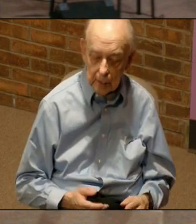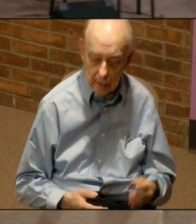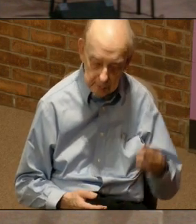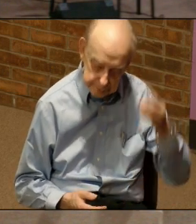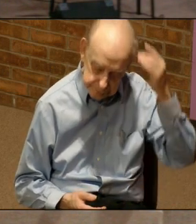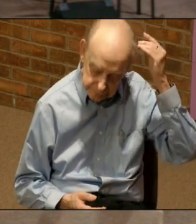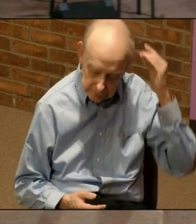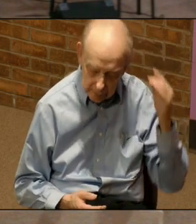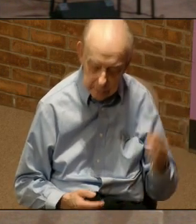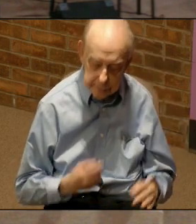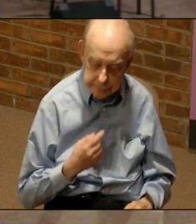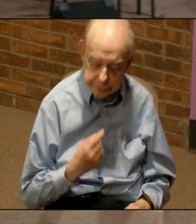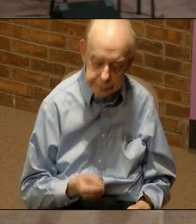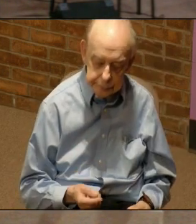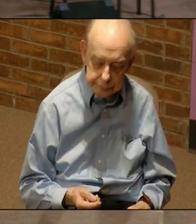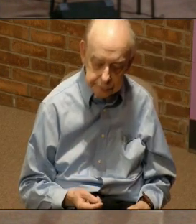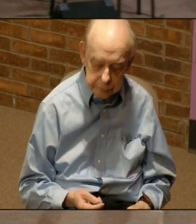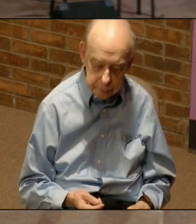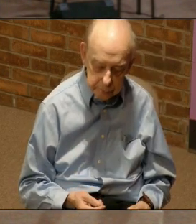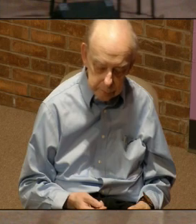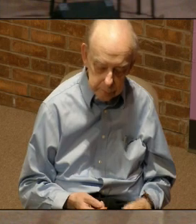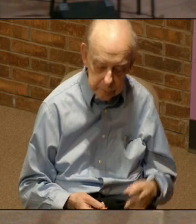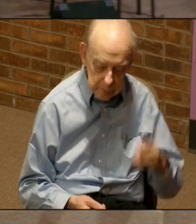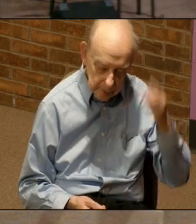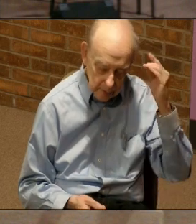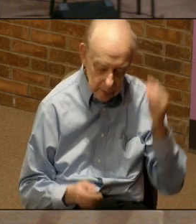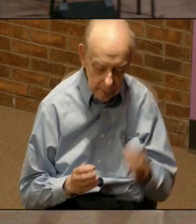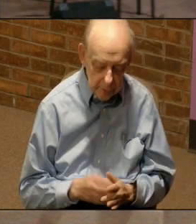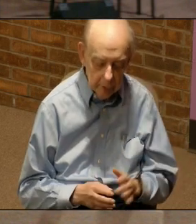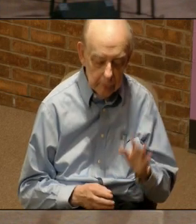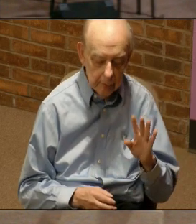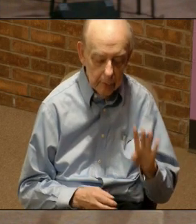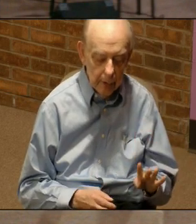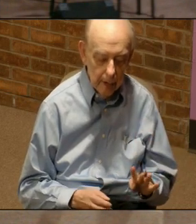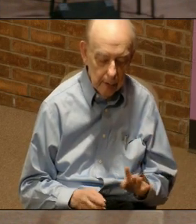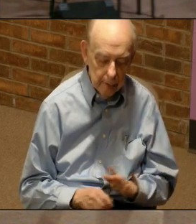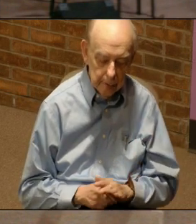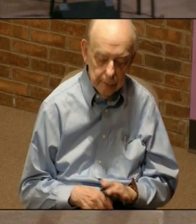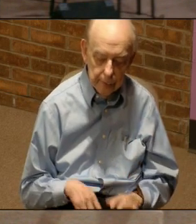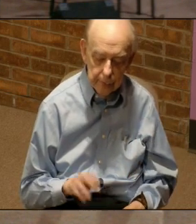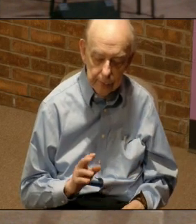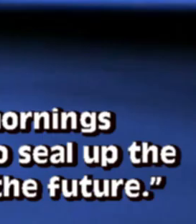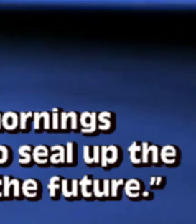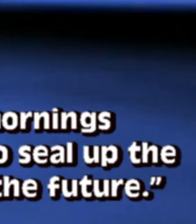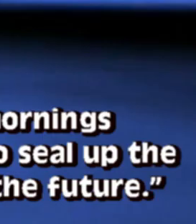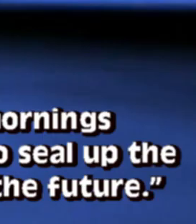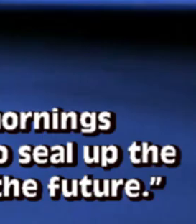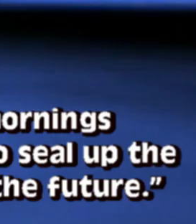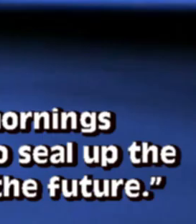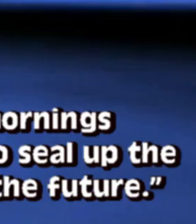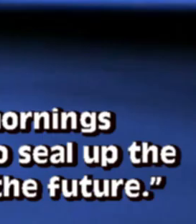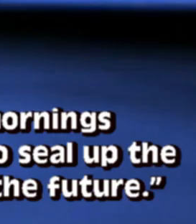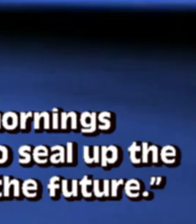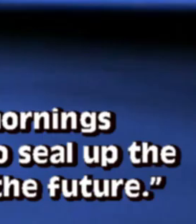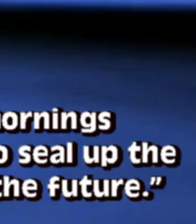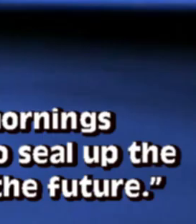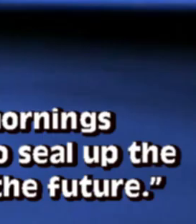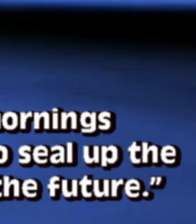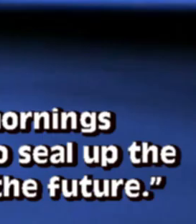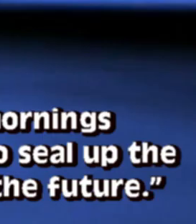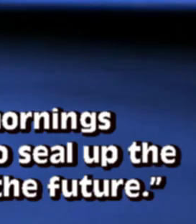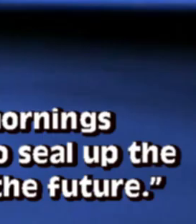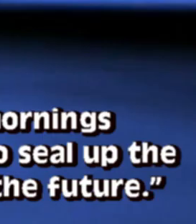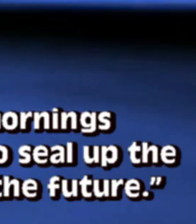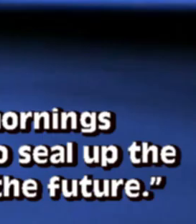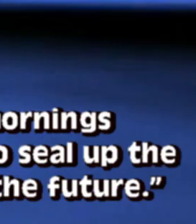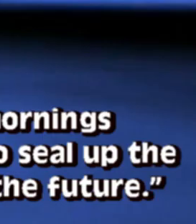Daniel was told in Daniel chapter 8 and verse number 26 to seal